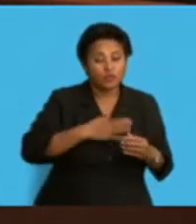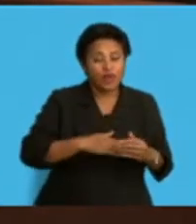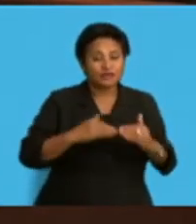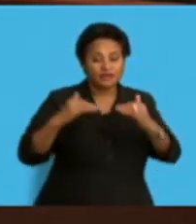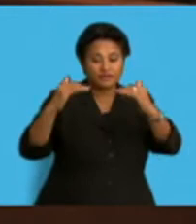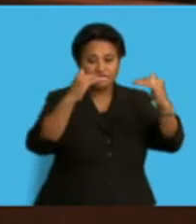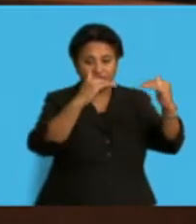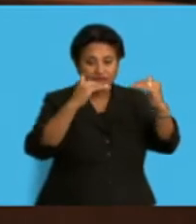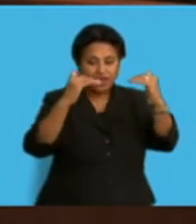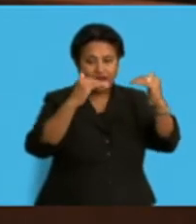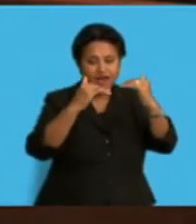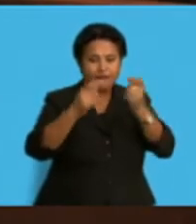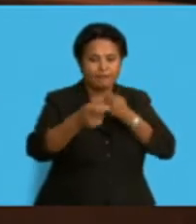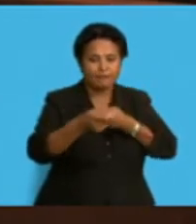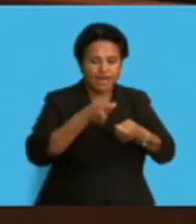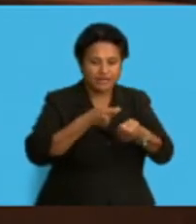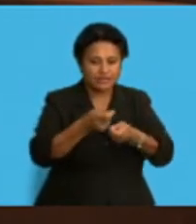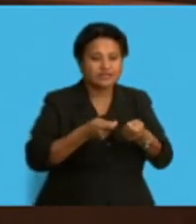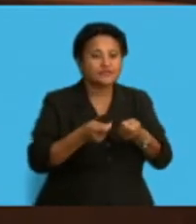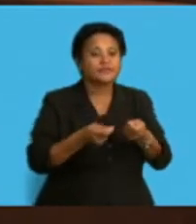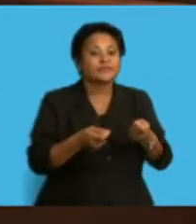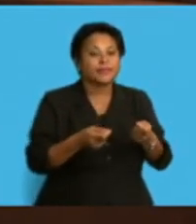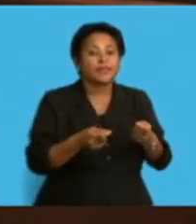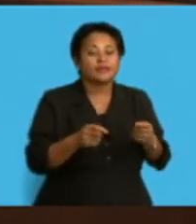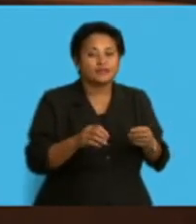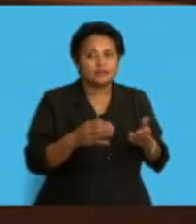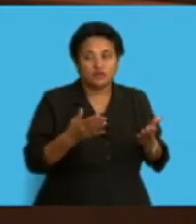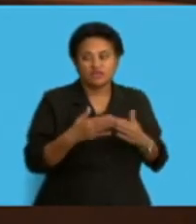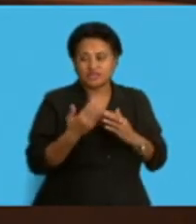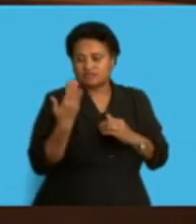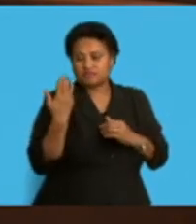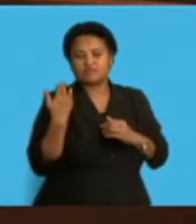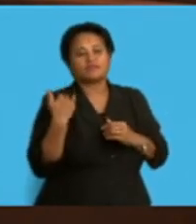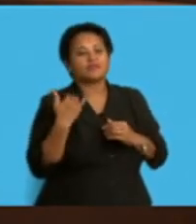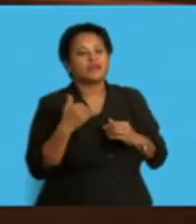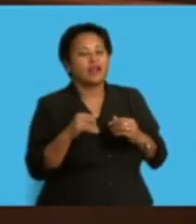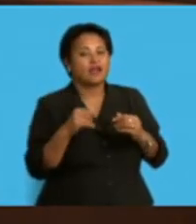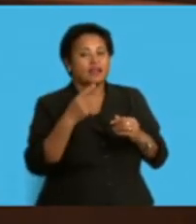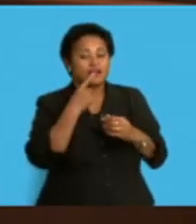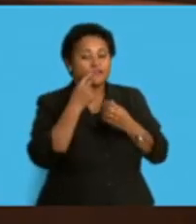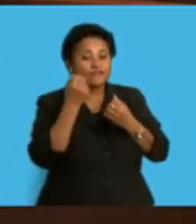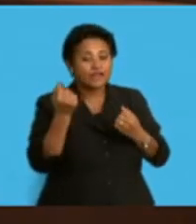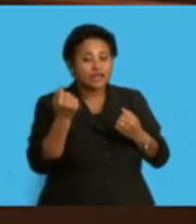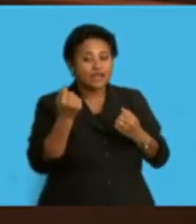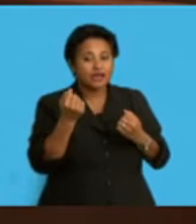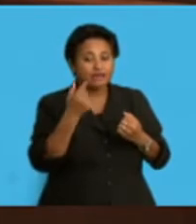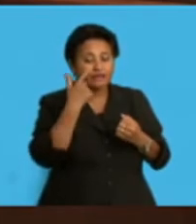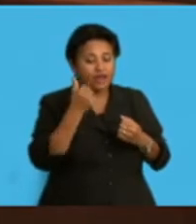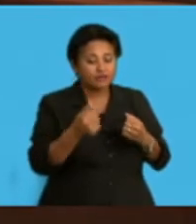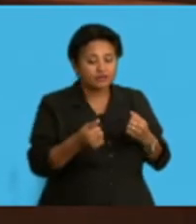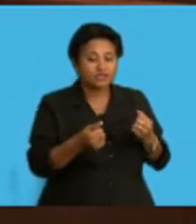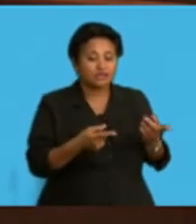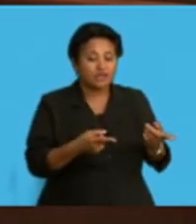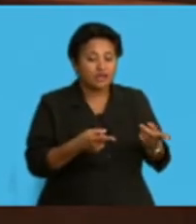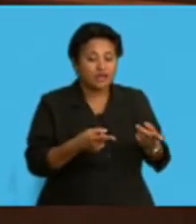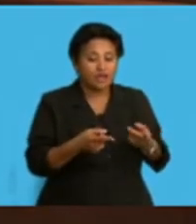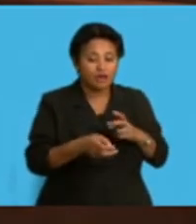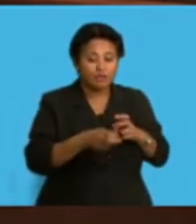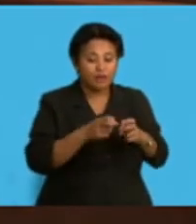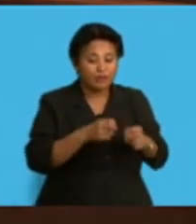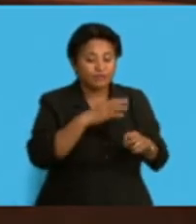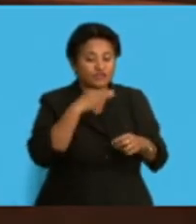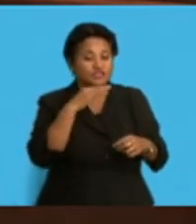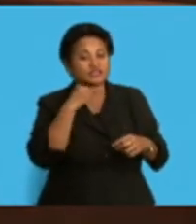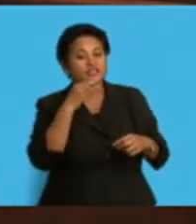and competitive market. Recently, Madam Speaker, by way of example, FIRCA found anomalies at one supermarket chain that resulted